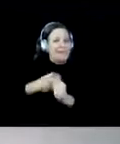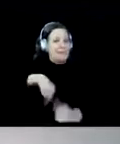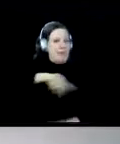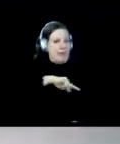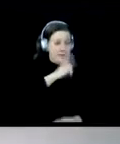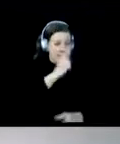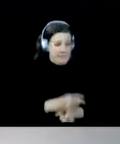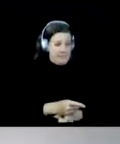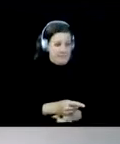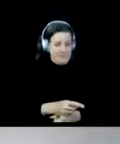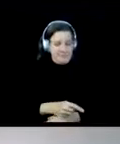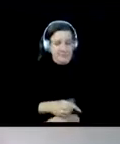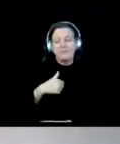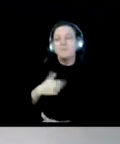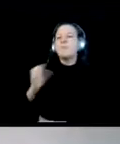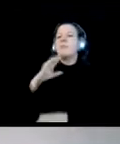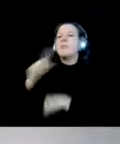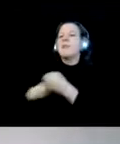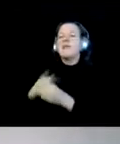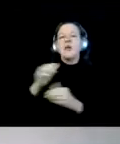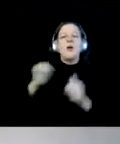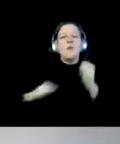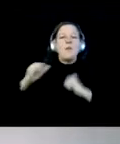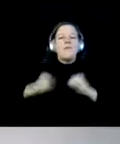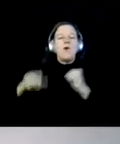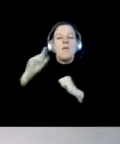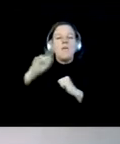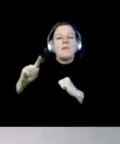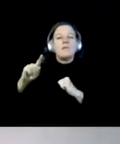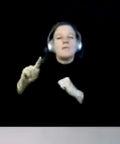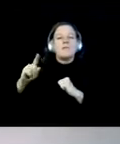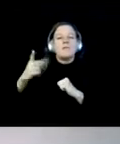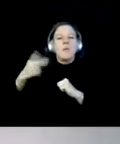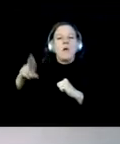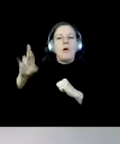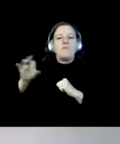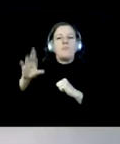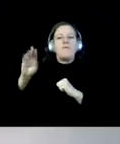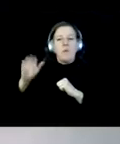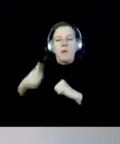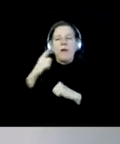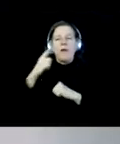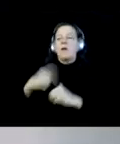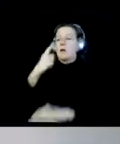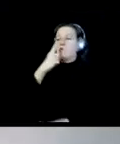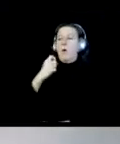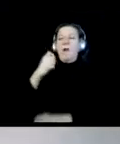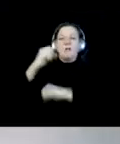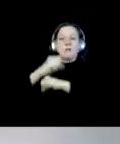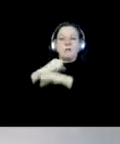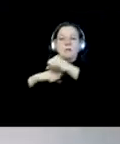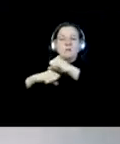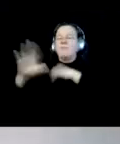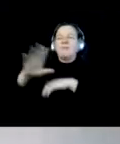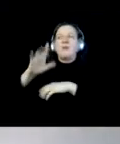I wanted to talk about your performance for Performa, because I think that the structure of Red Film predicts elements of